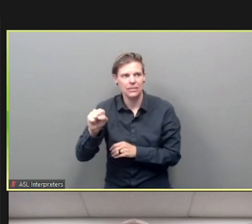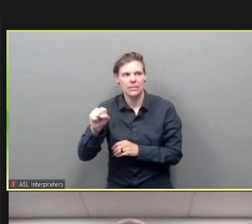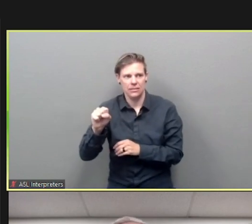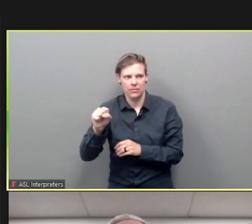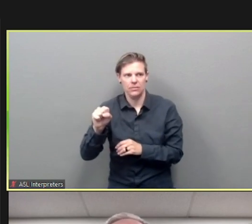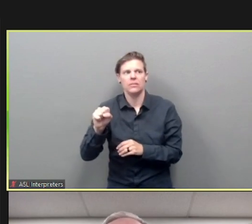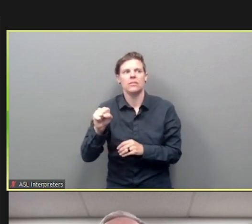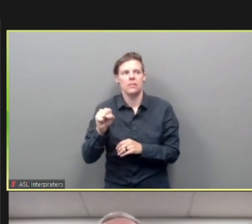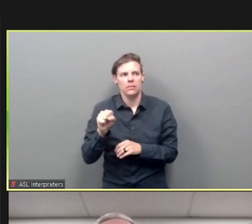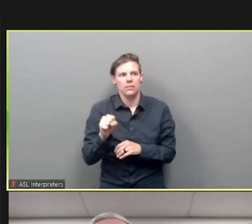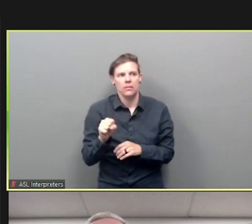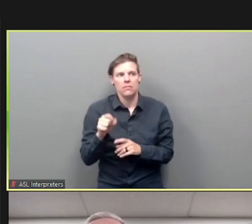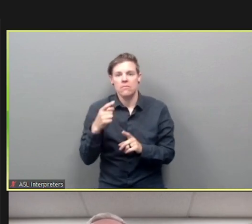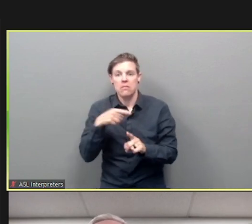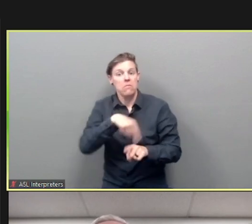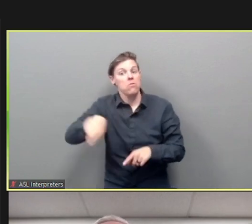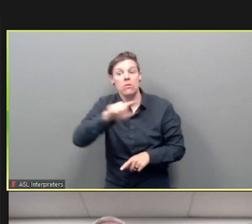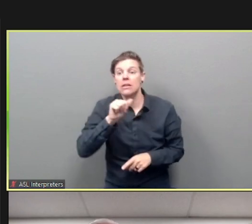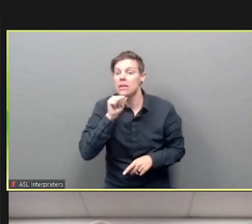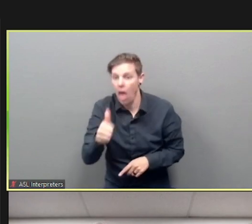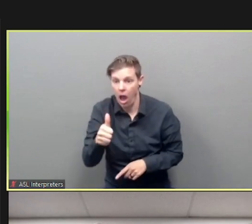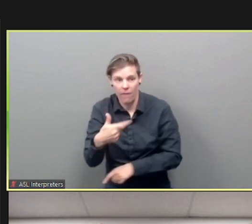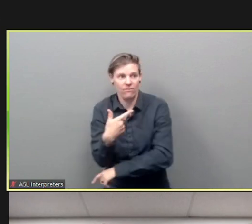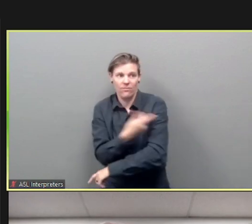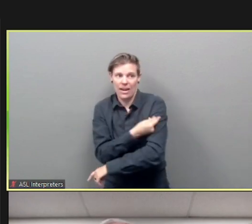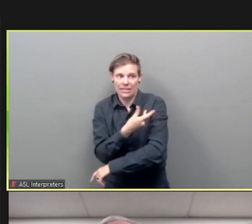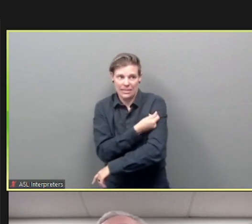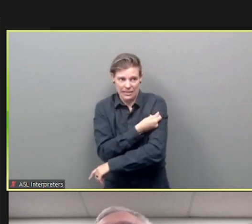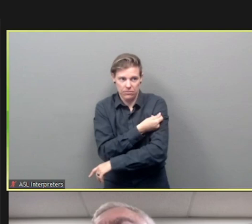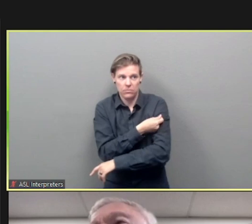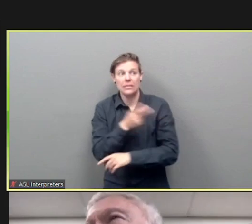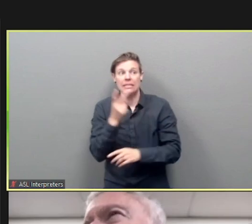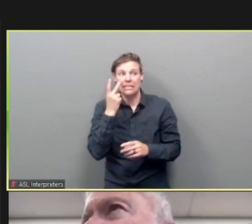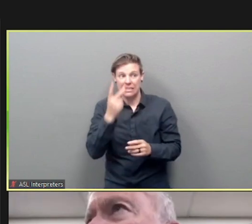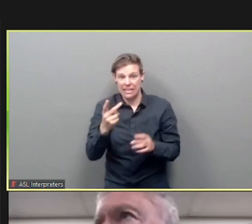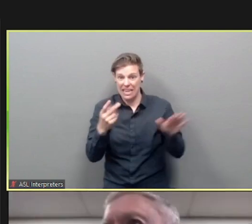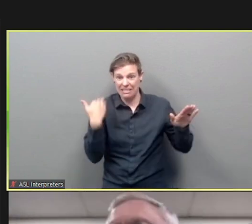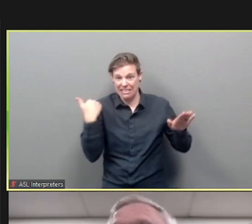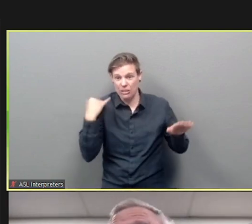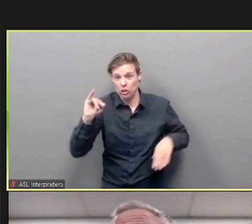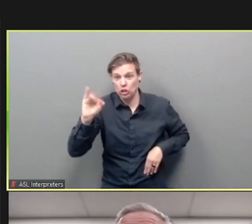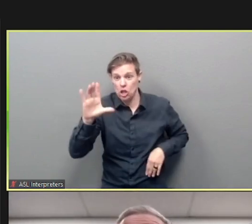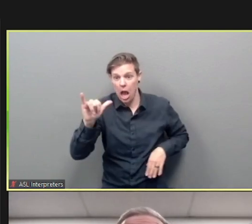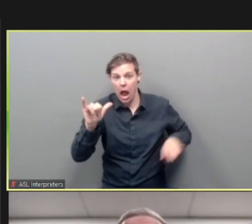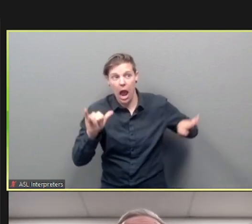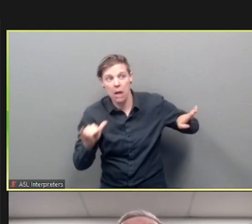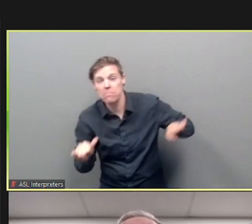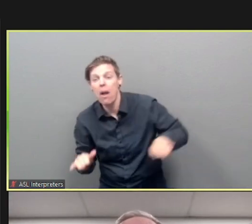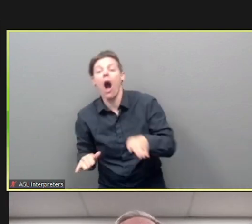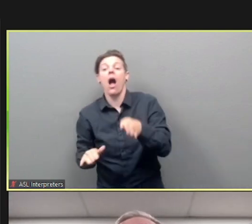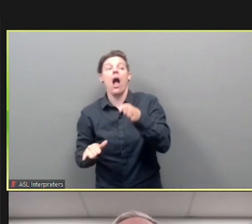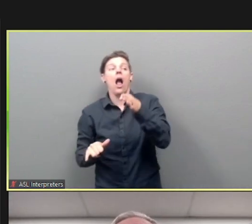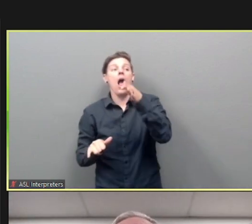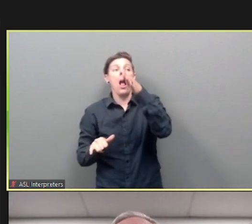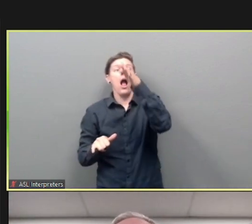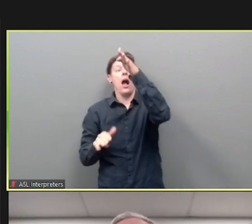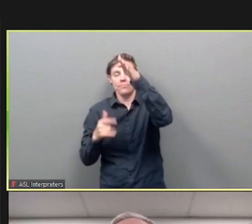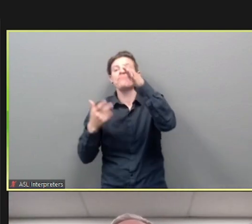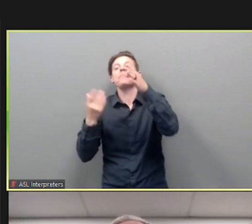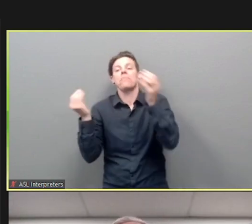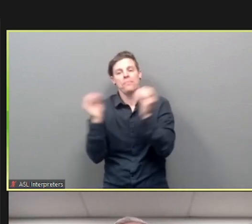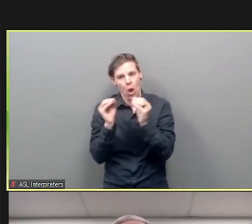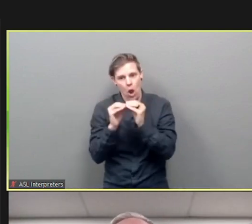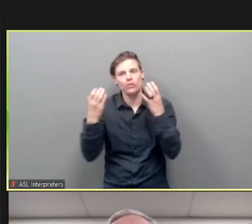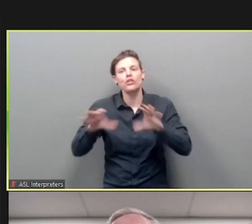a sharp, steep increase in July when Delta emerged. And now another, if you look at it, equally sharp increase.